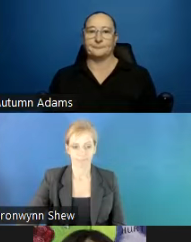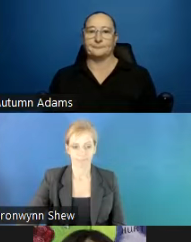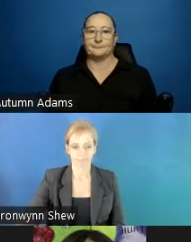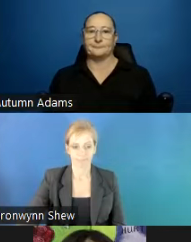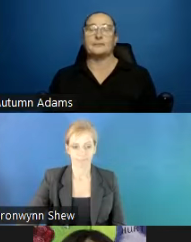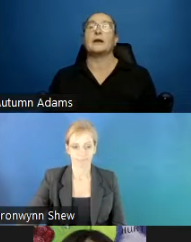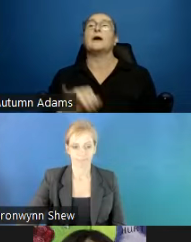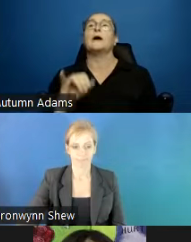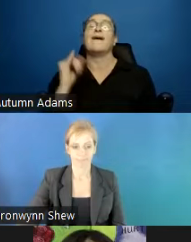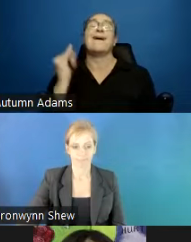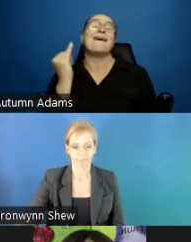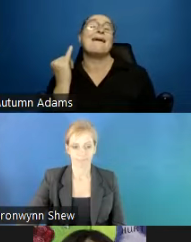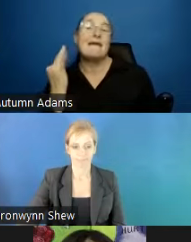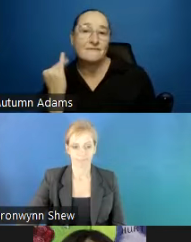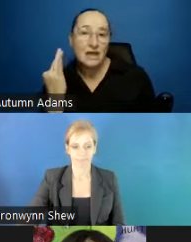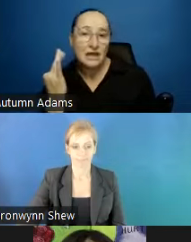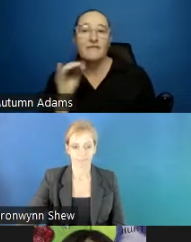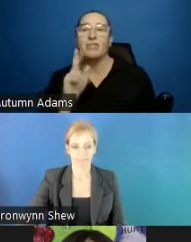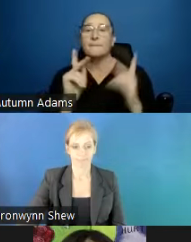If the person that is on the phone